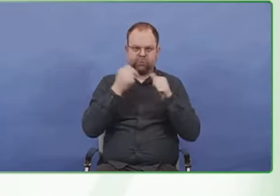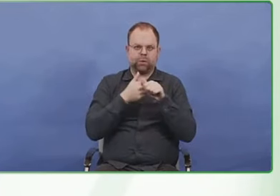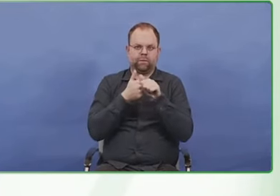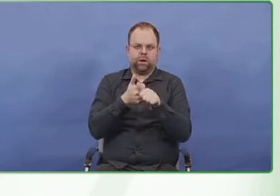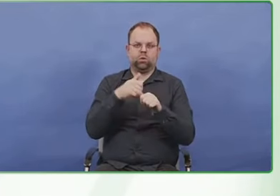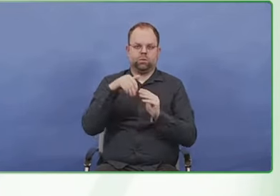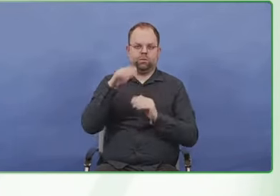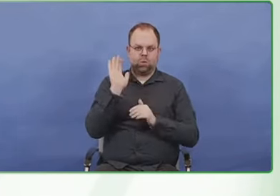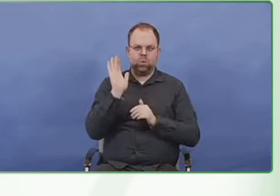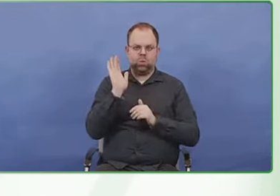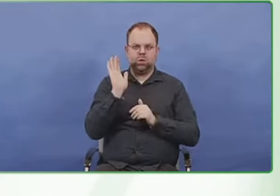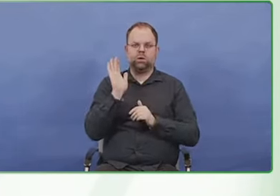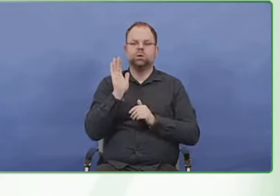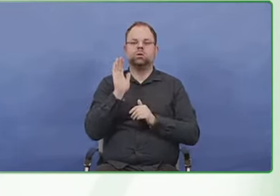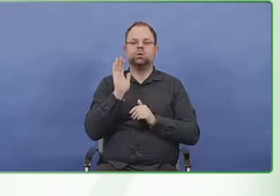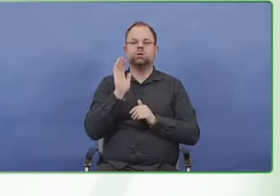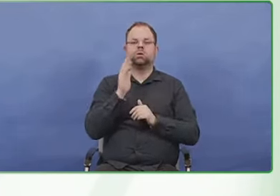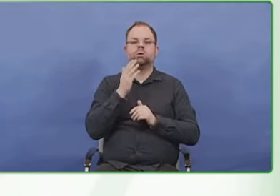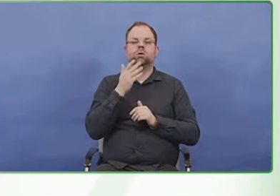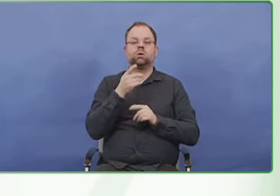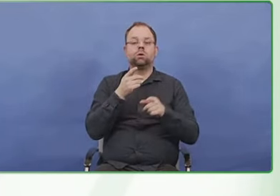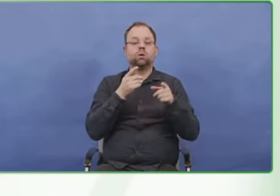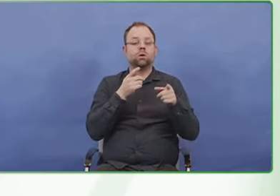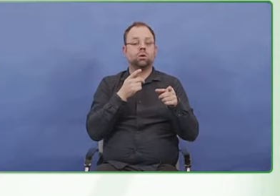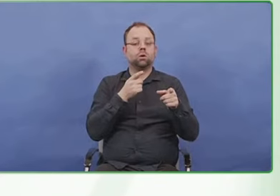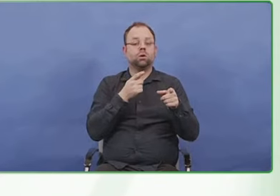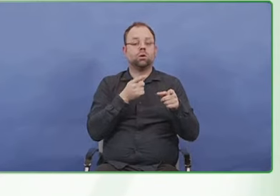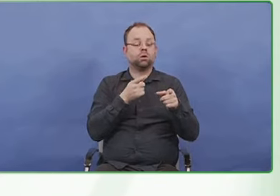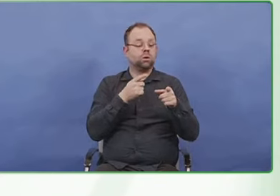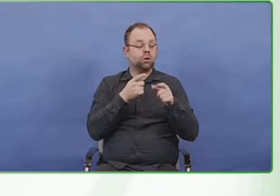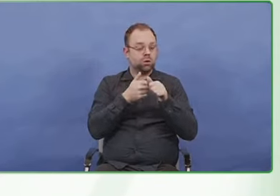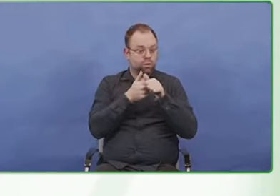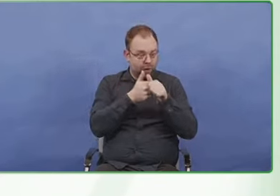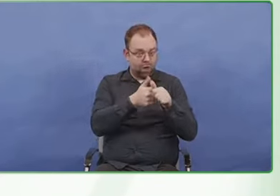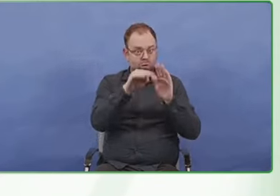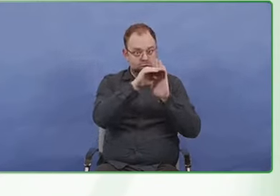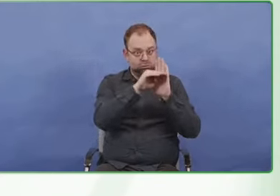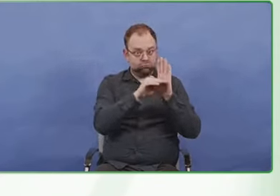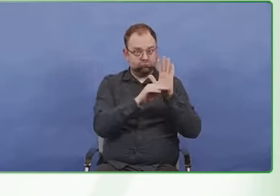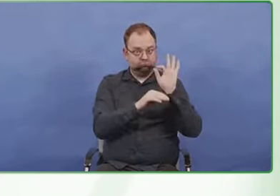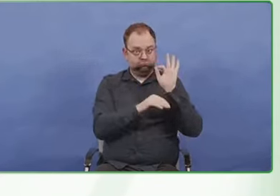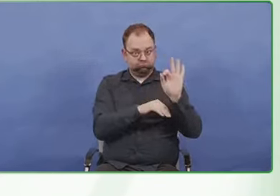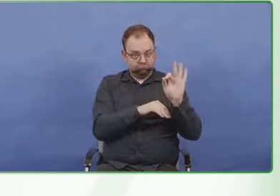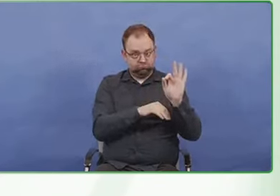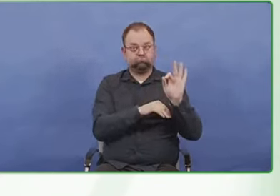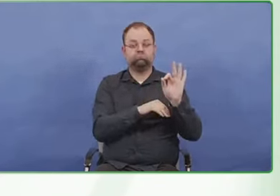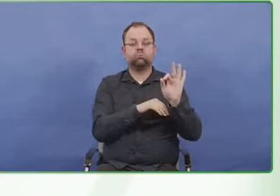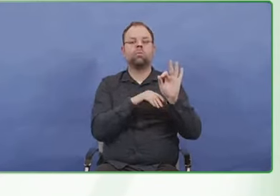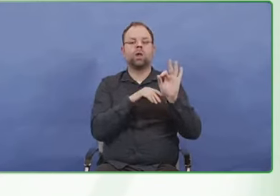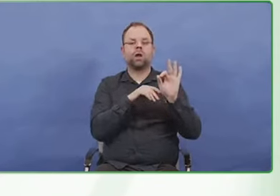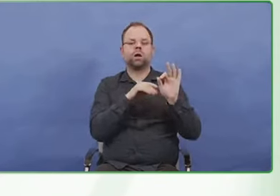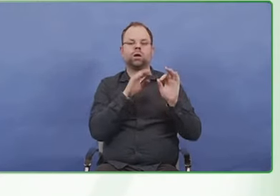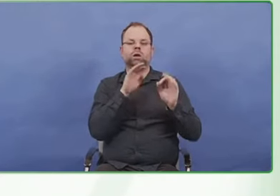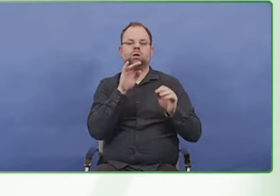on that sort of violator would be much more immediate than on smaller